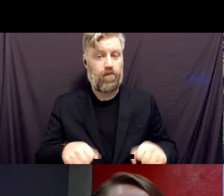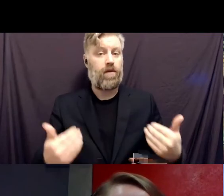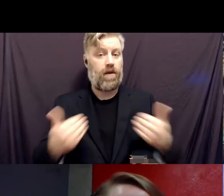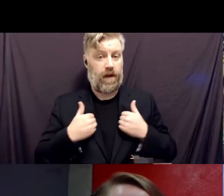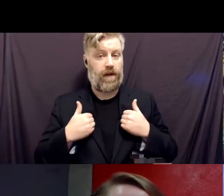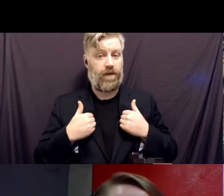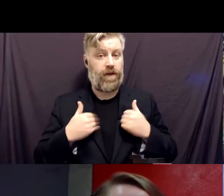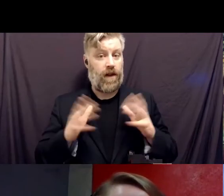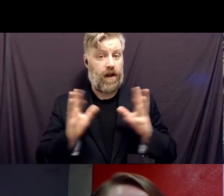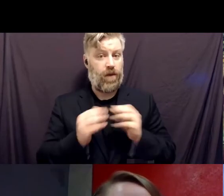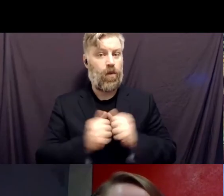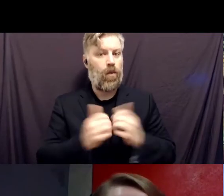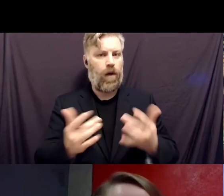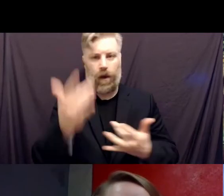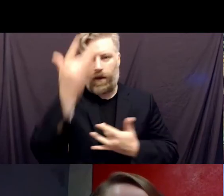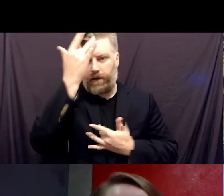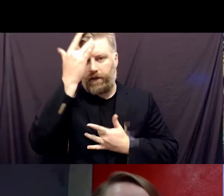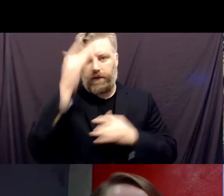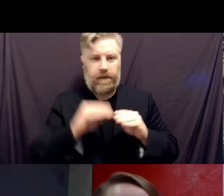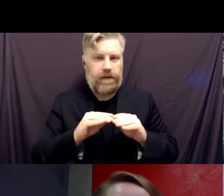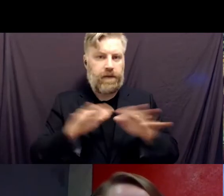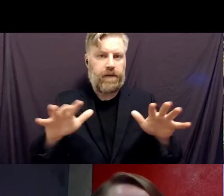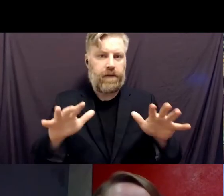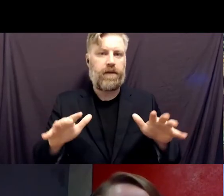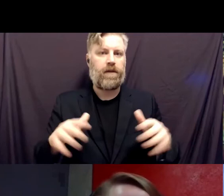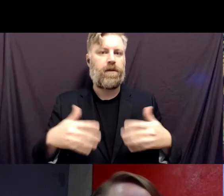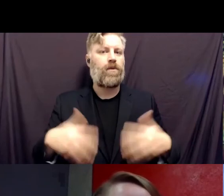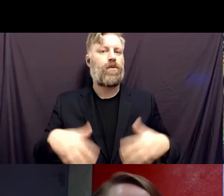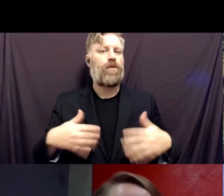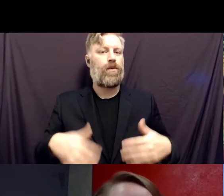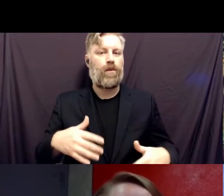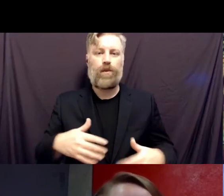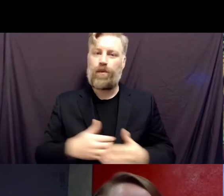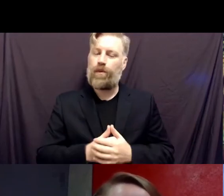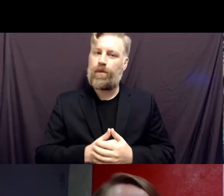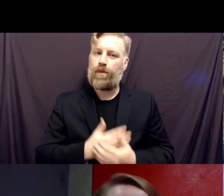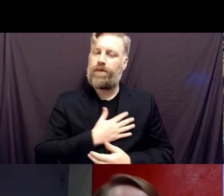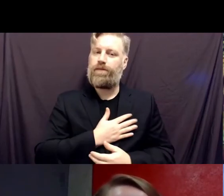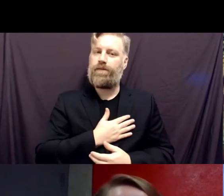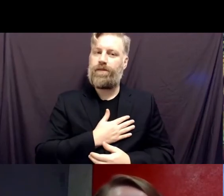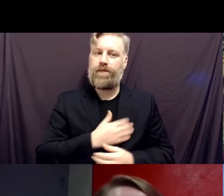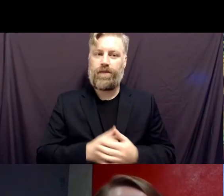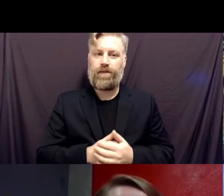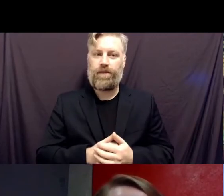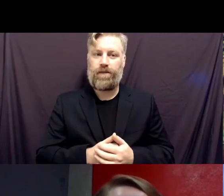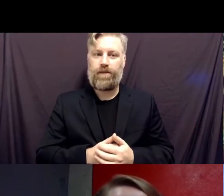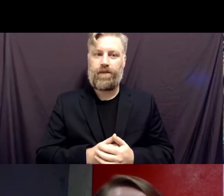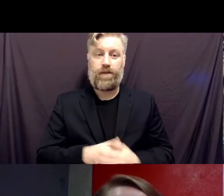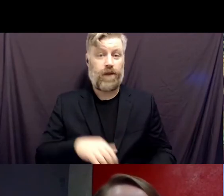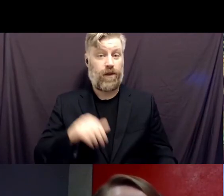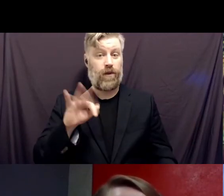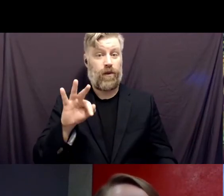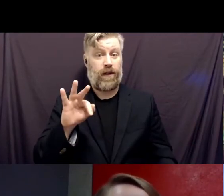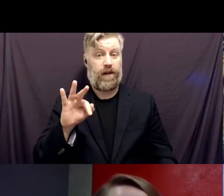ill guys. And it could have been a super spreader